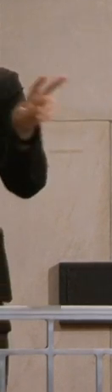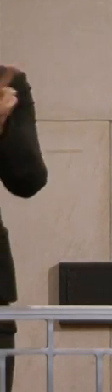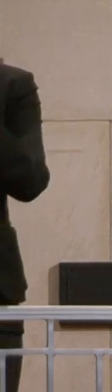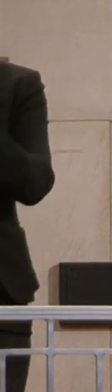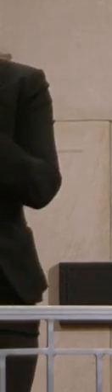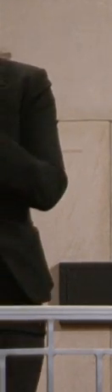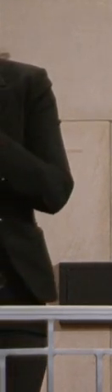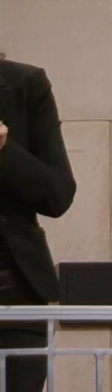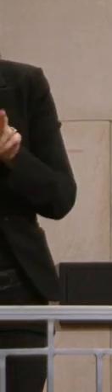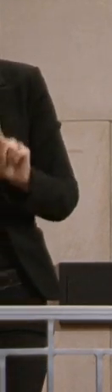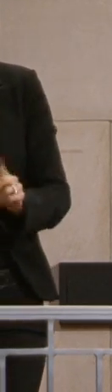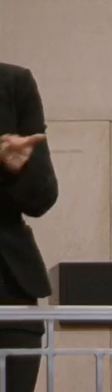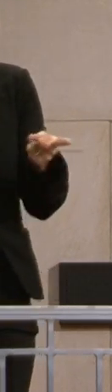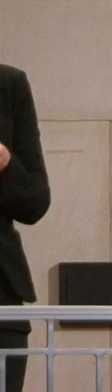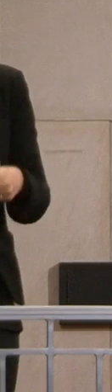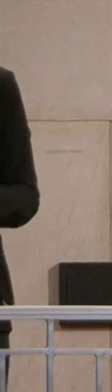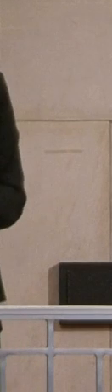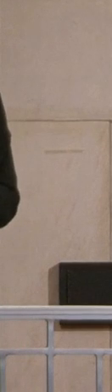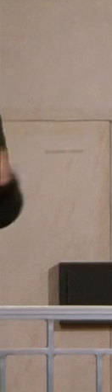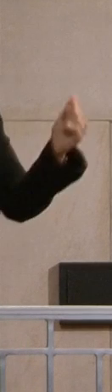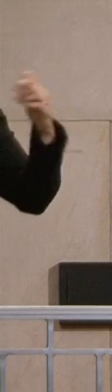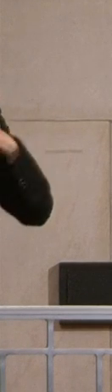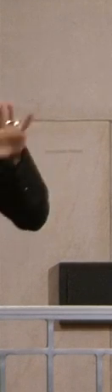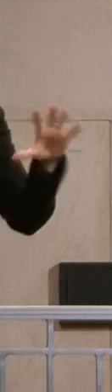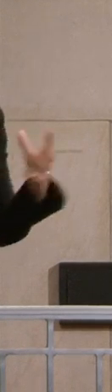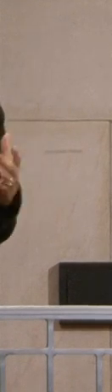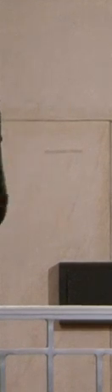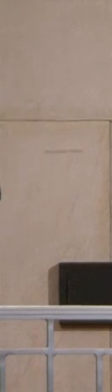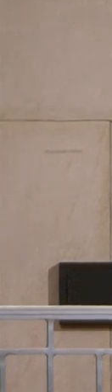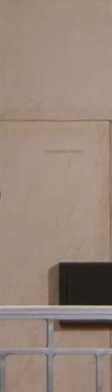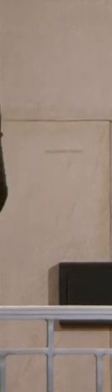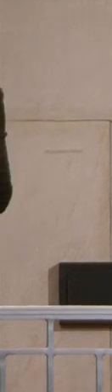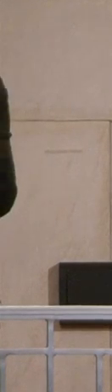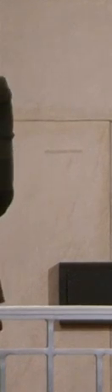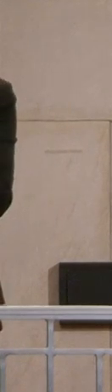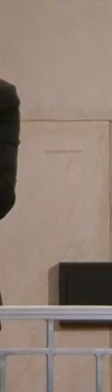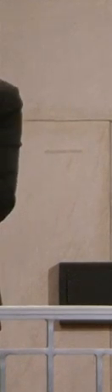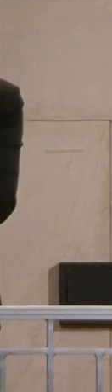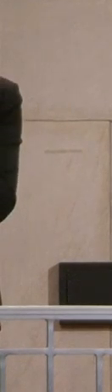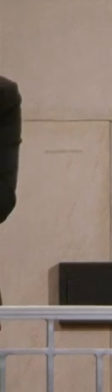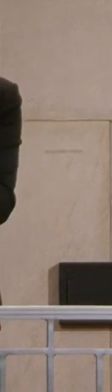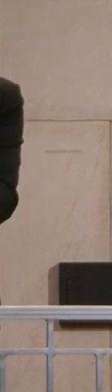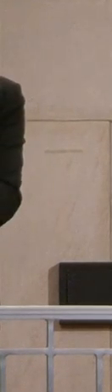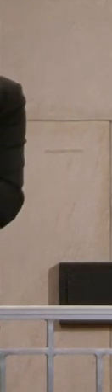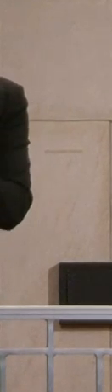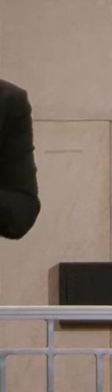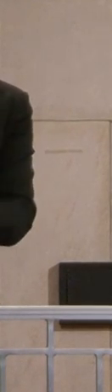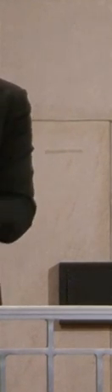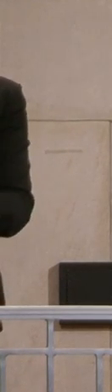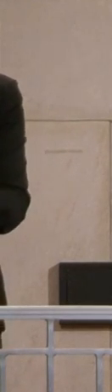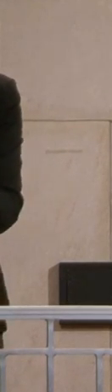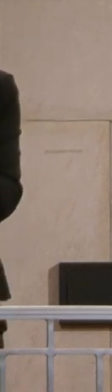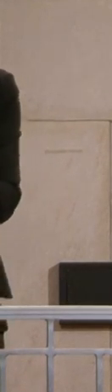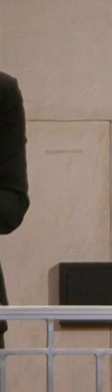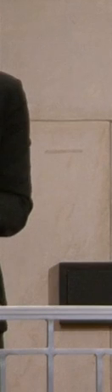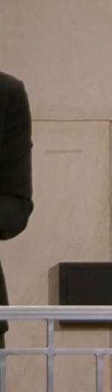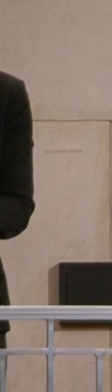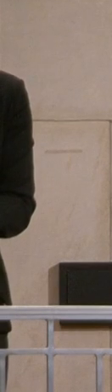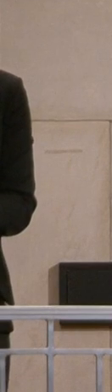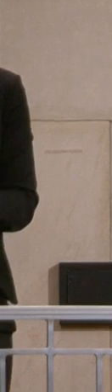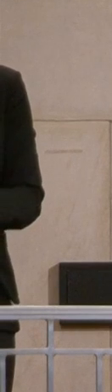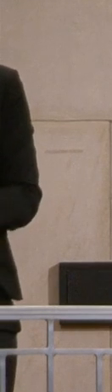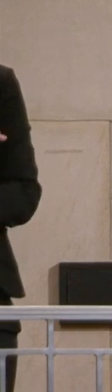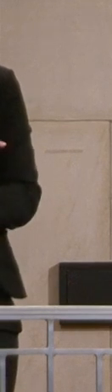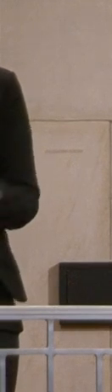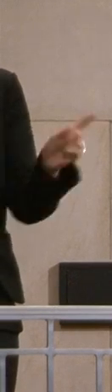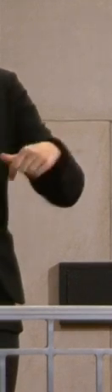where we come to basically commemorate the special moments in the Department of Justice. It's where we come to